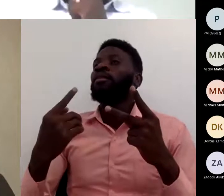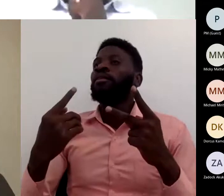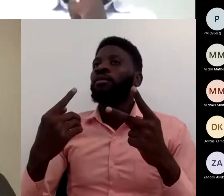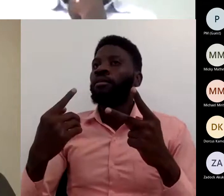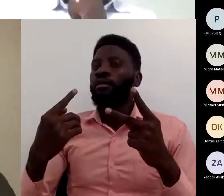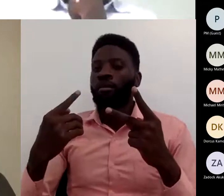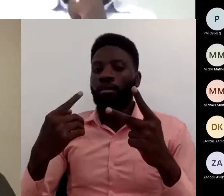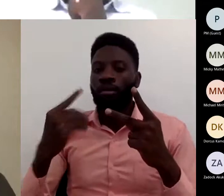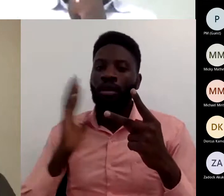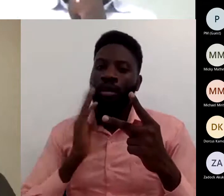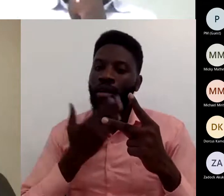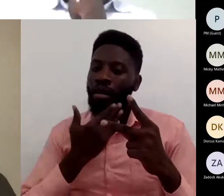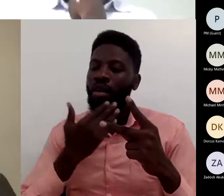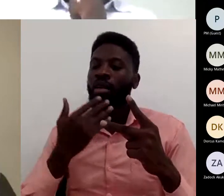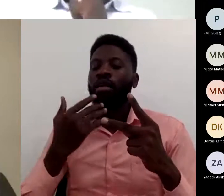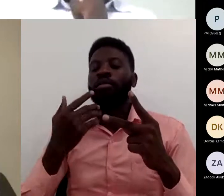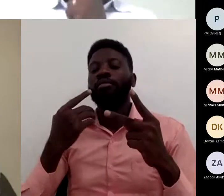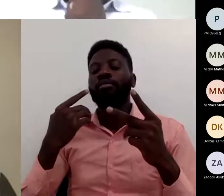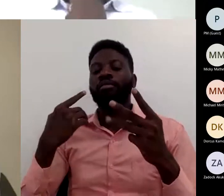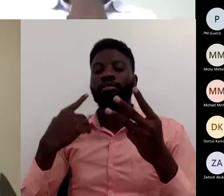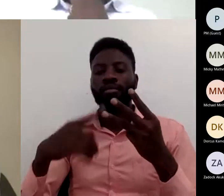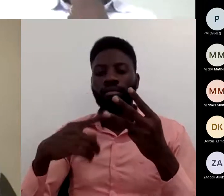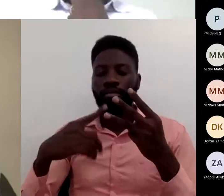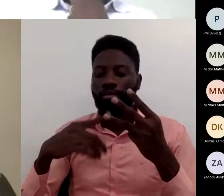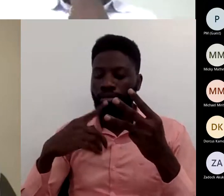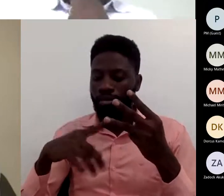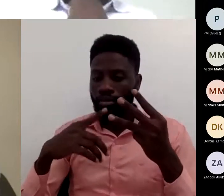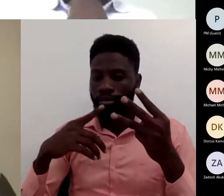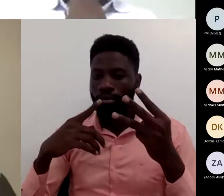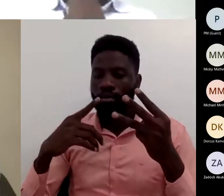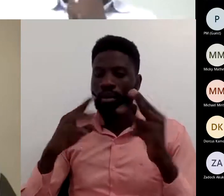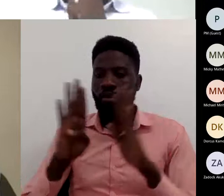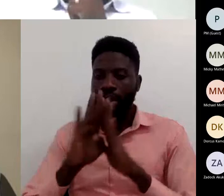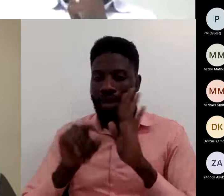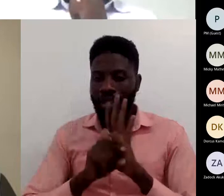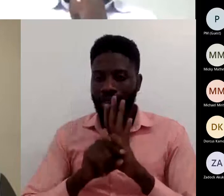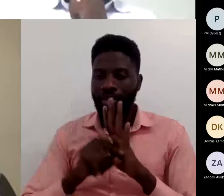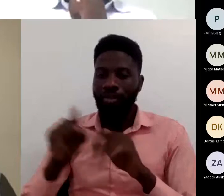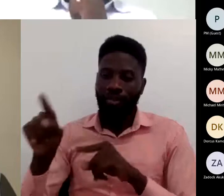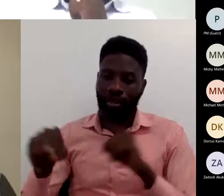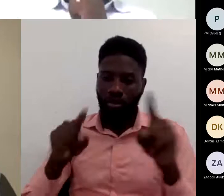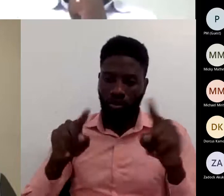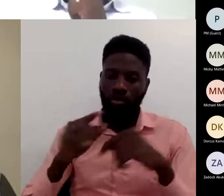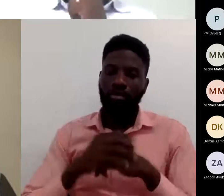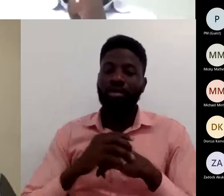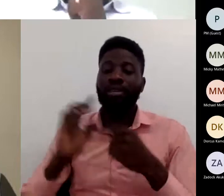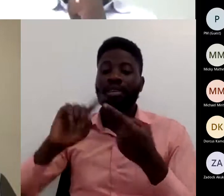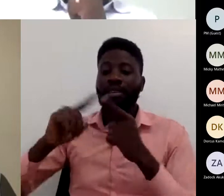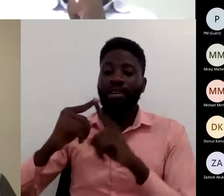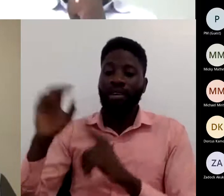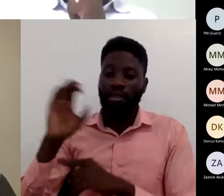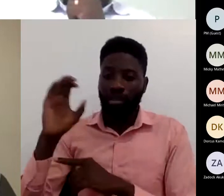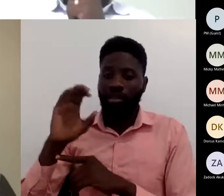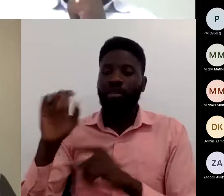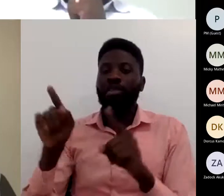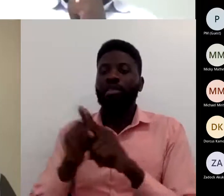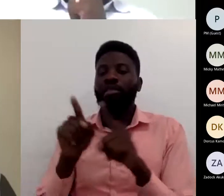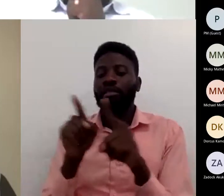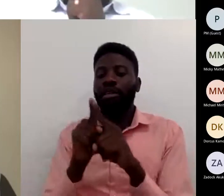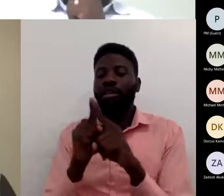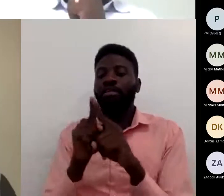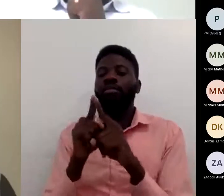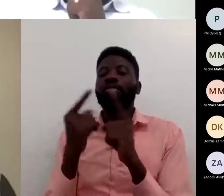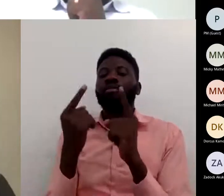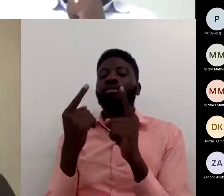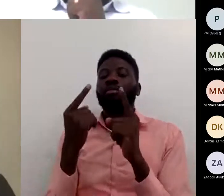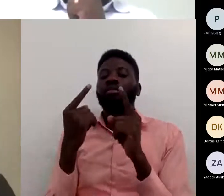their color, their race, their backgrounds. Standard Chartered, being a universal, an international